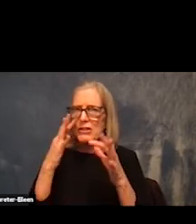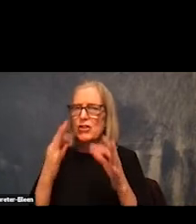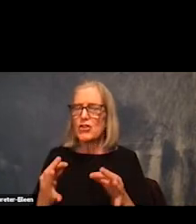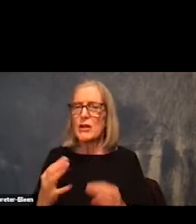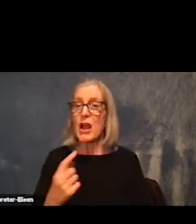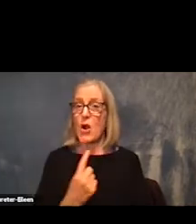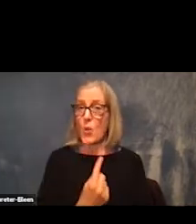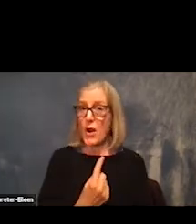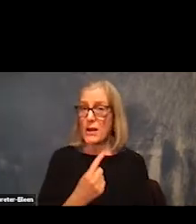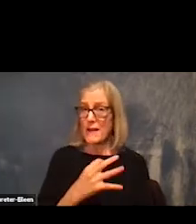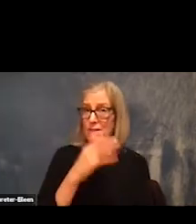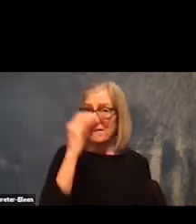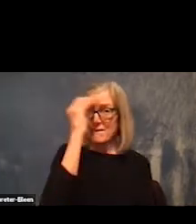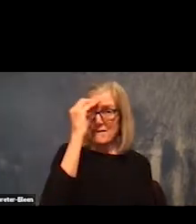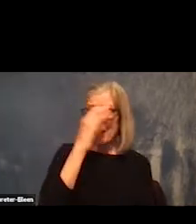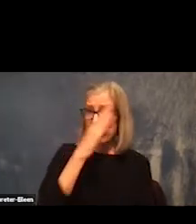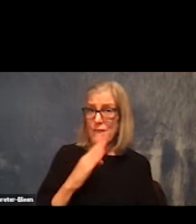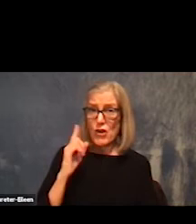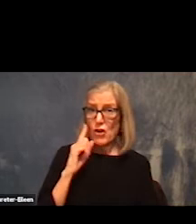I'm curious what background you have.